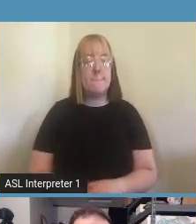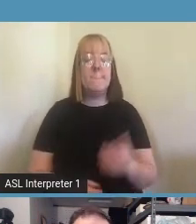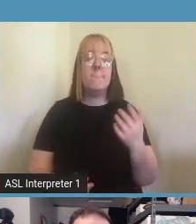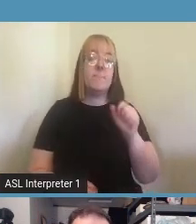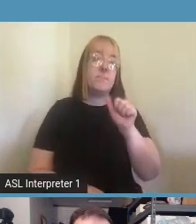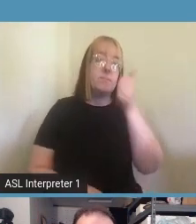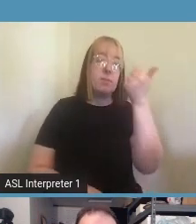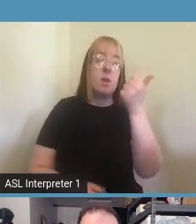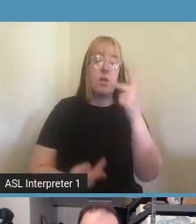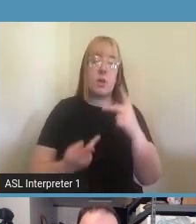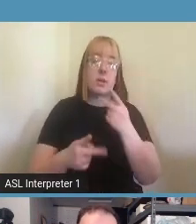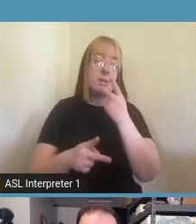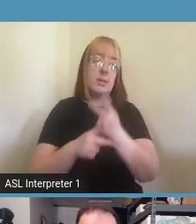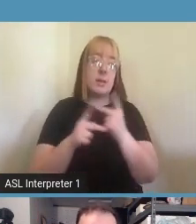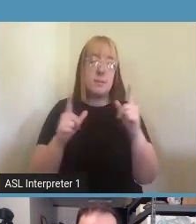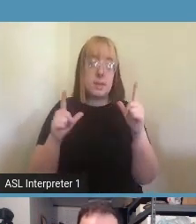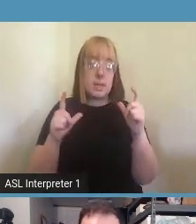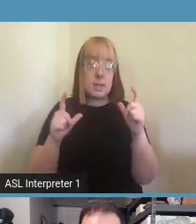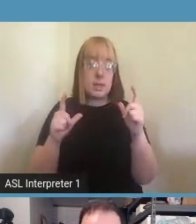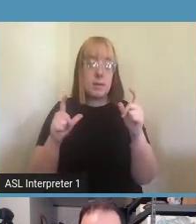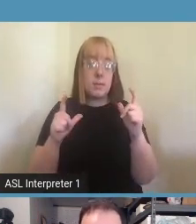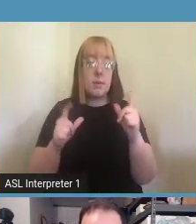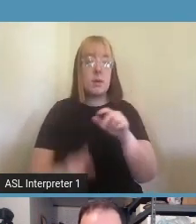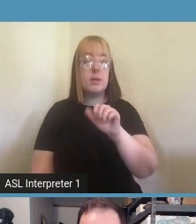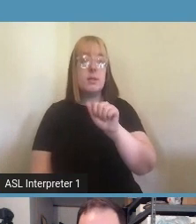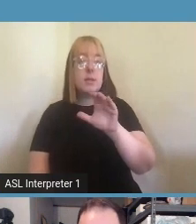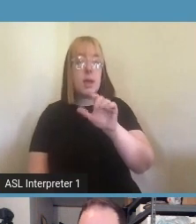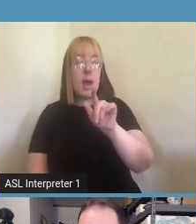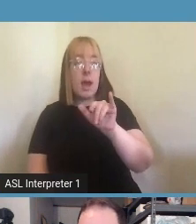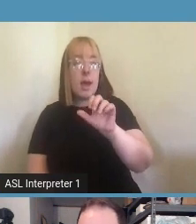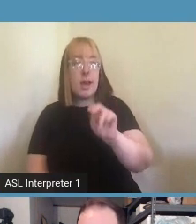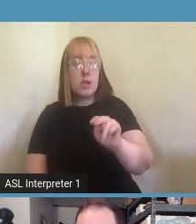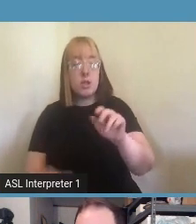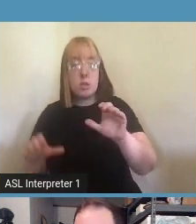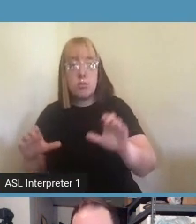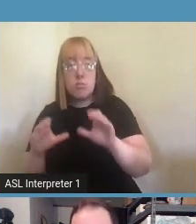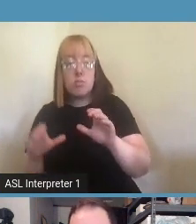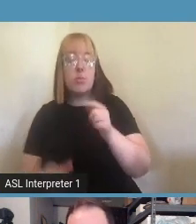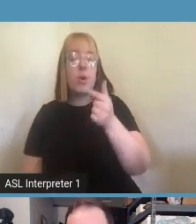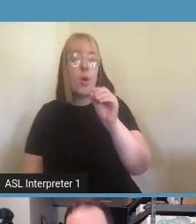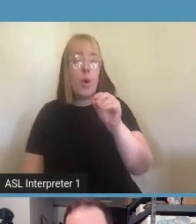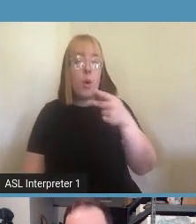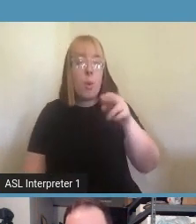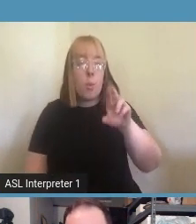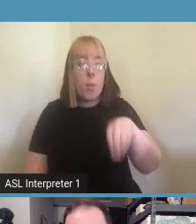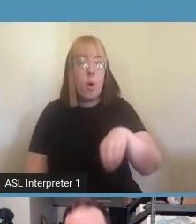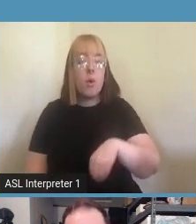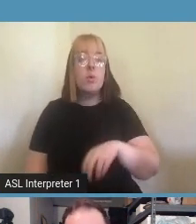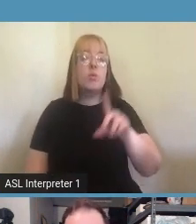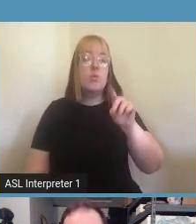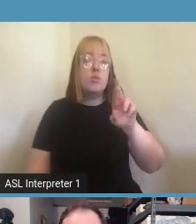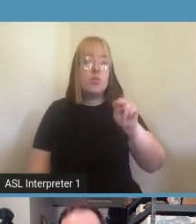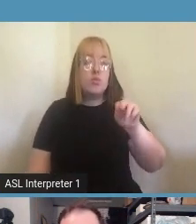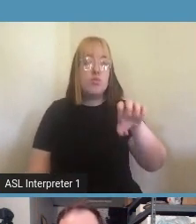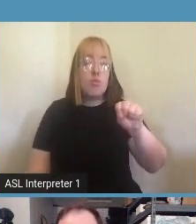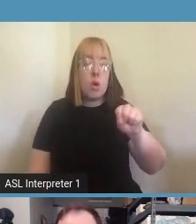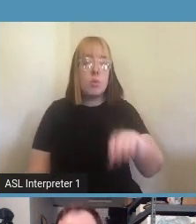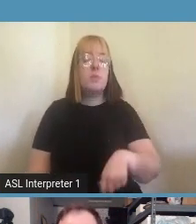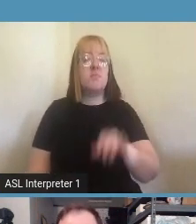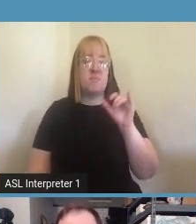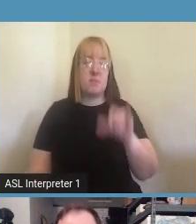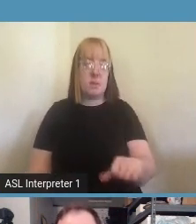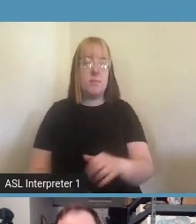of cameras, action cameras like GoPros and drones. So